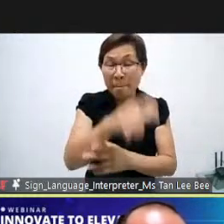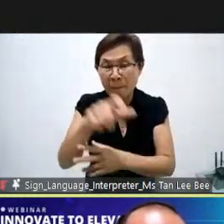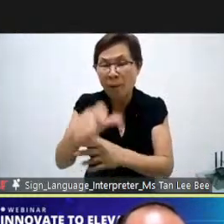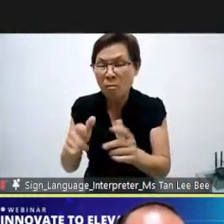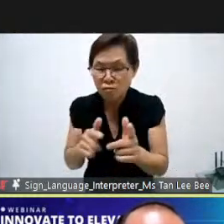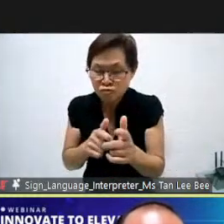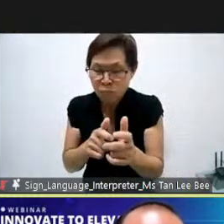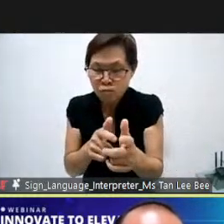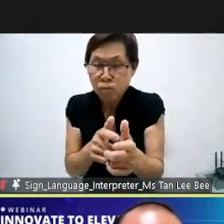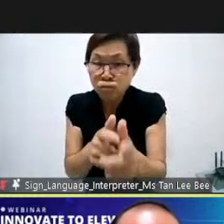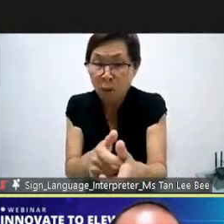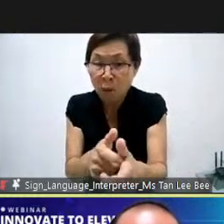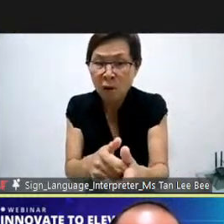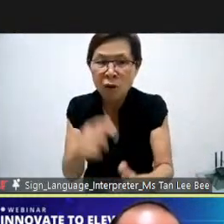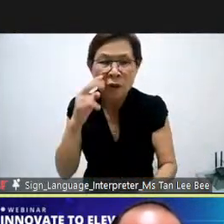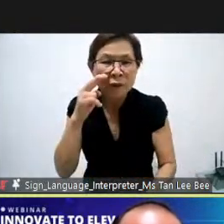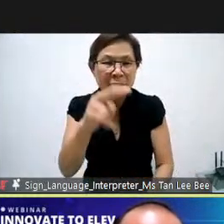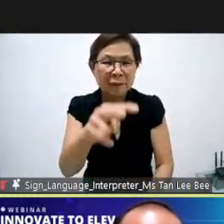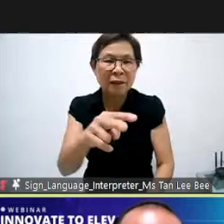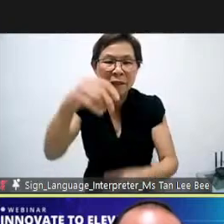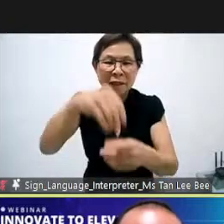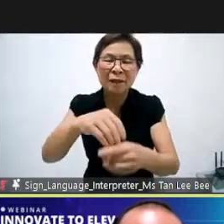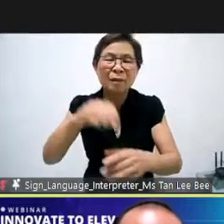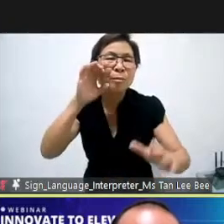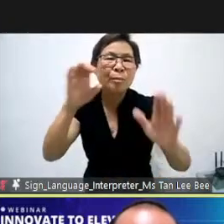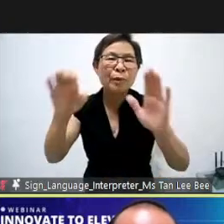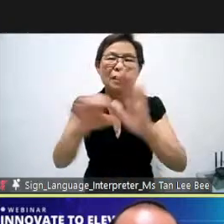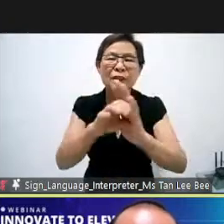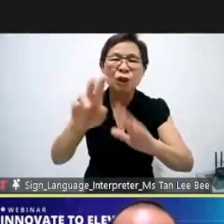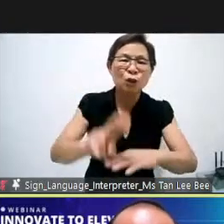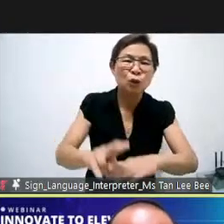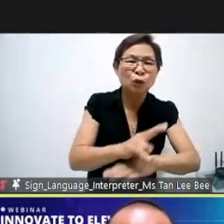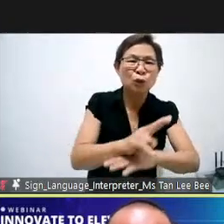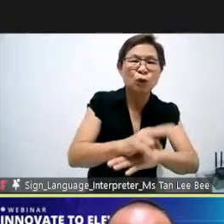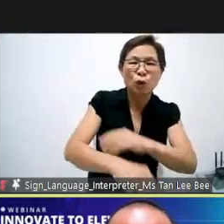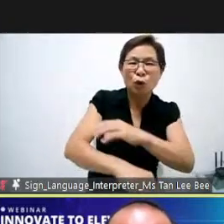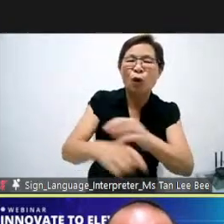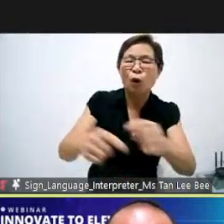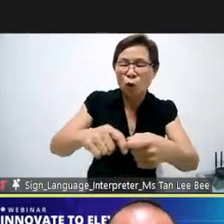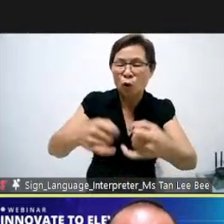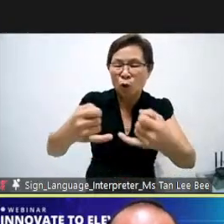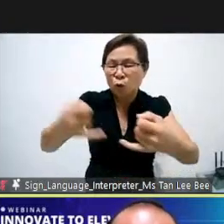running. You can see in the picture using a rope and also using a